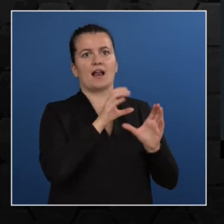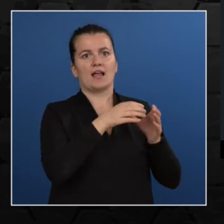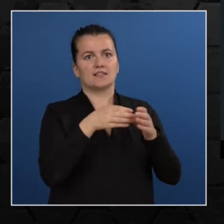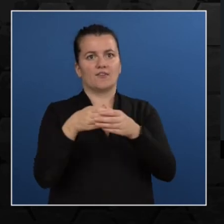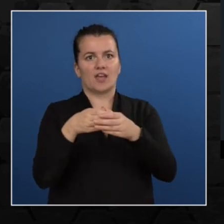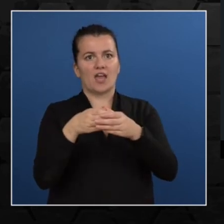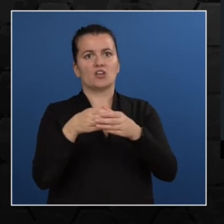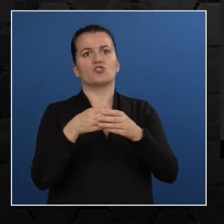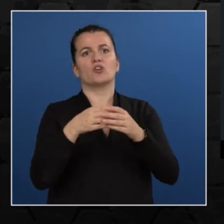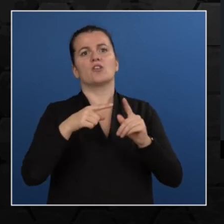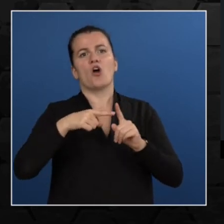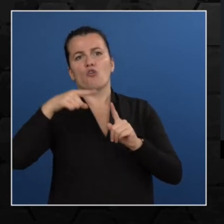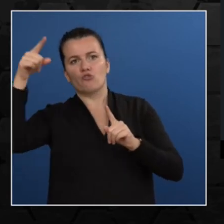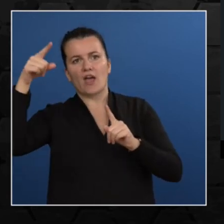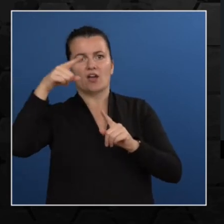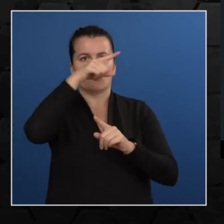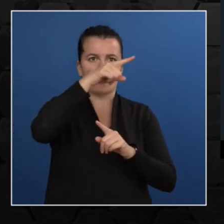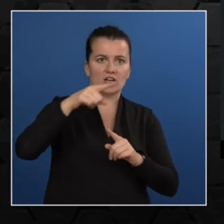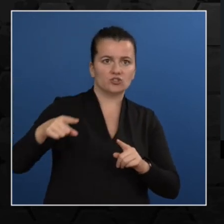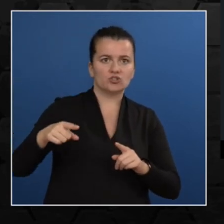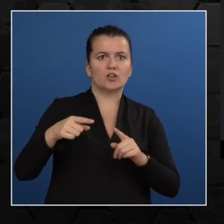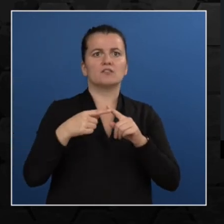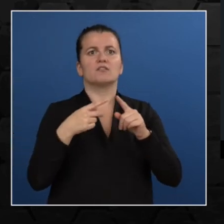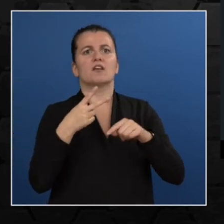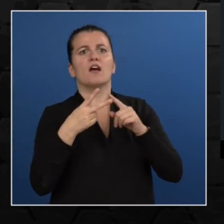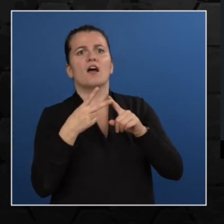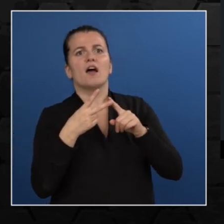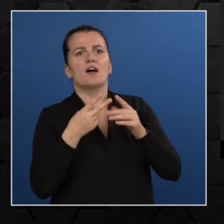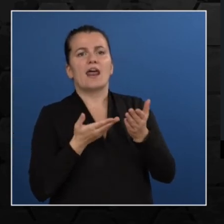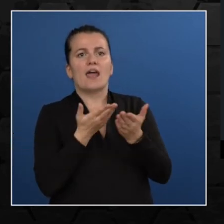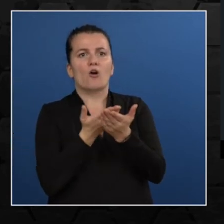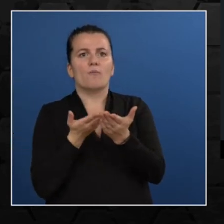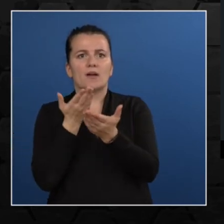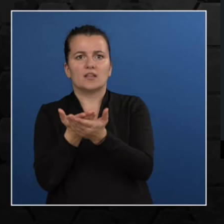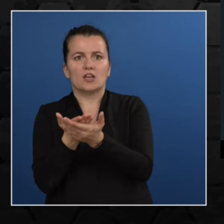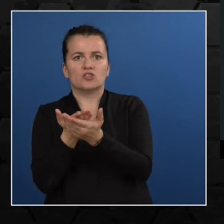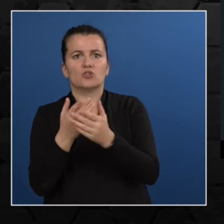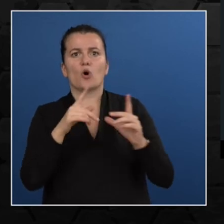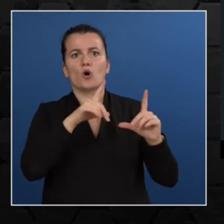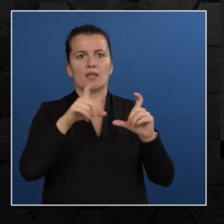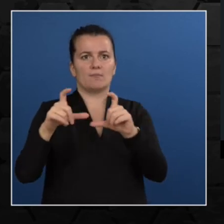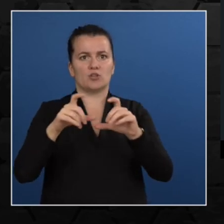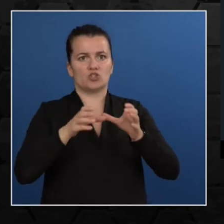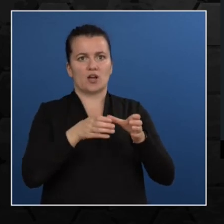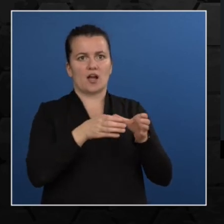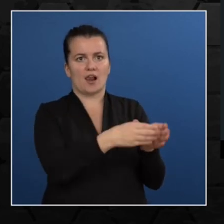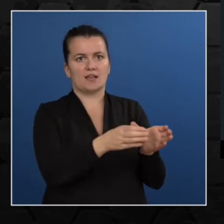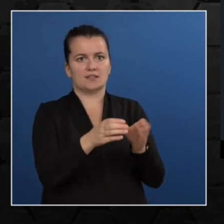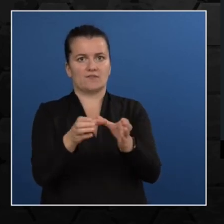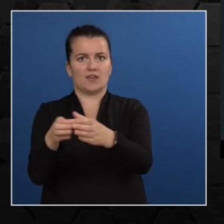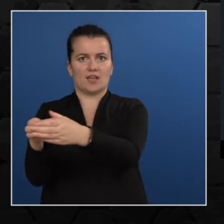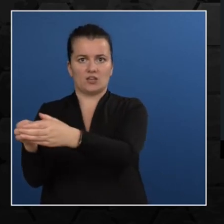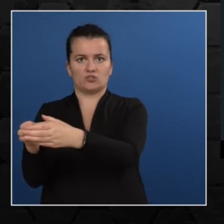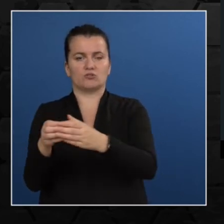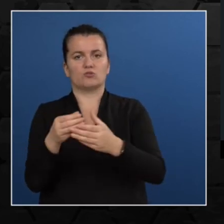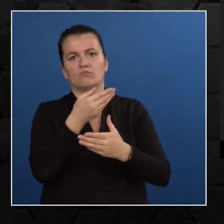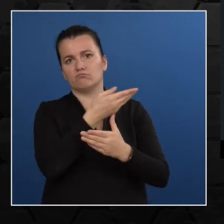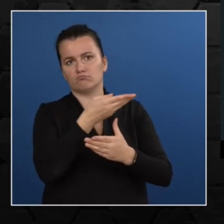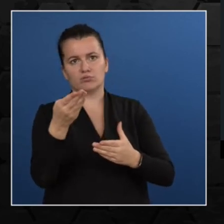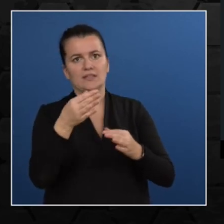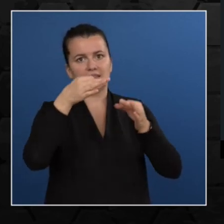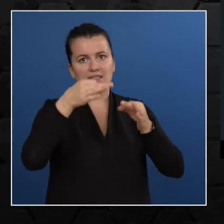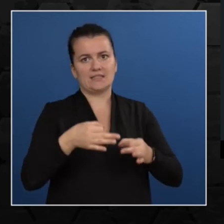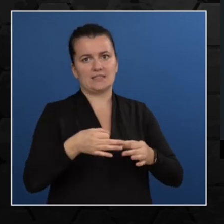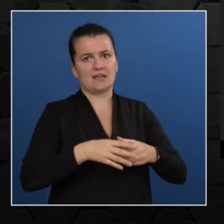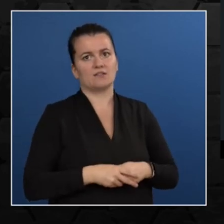then you type ML.NET regression. You choose your data source, your column which you want to predict, and your training time that